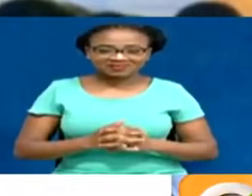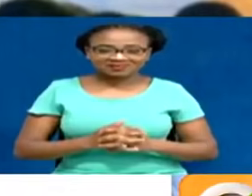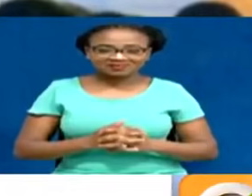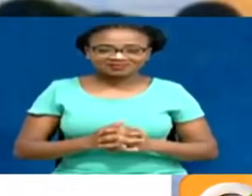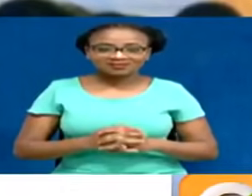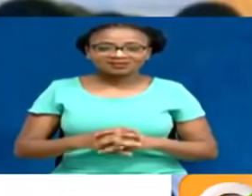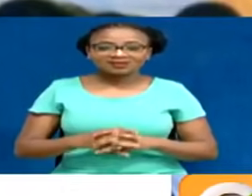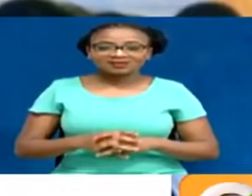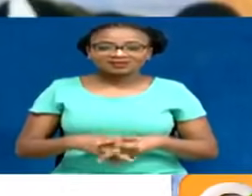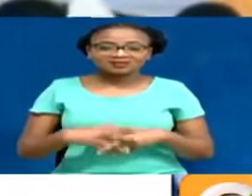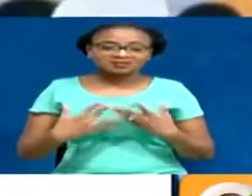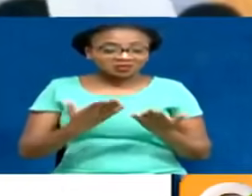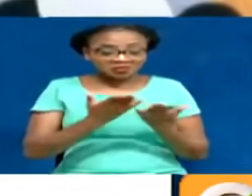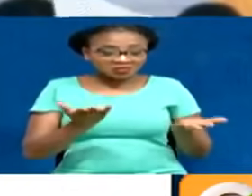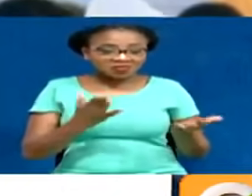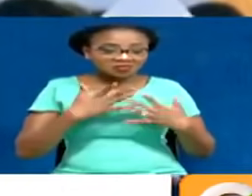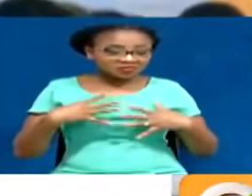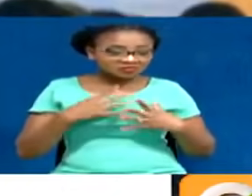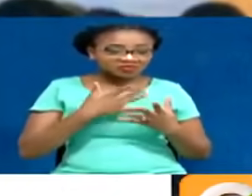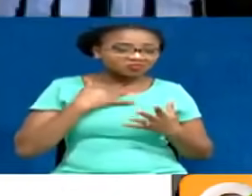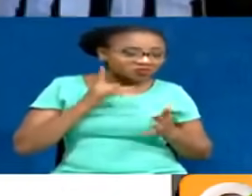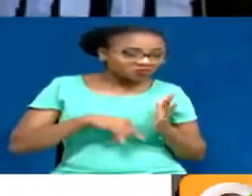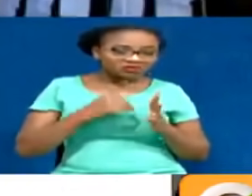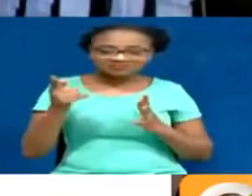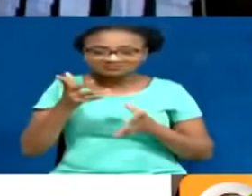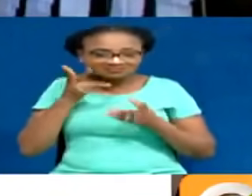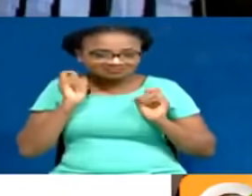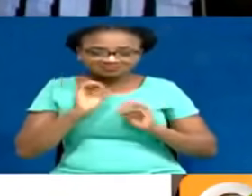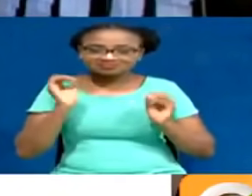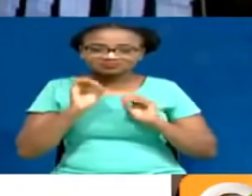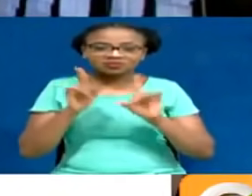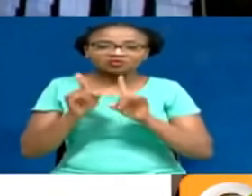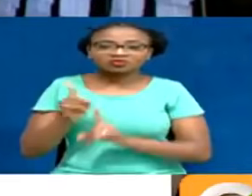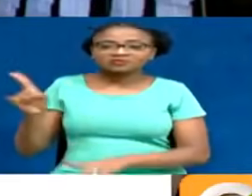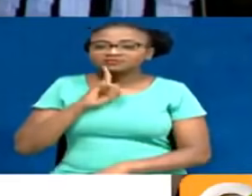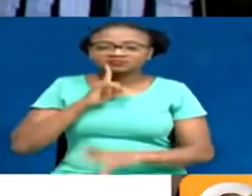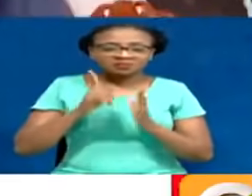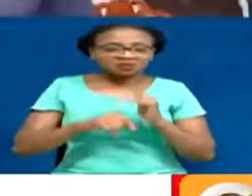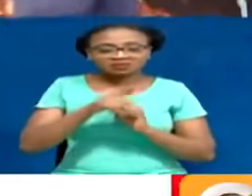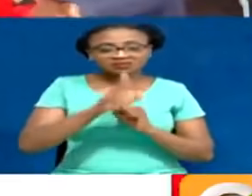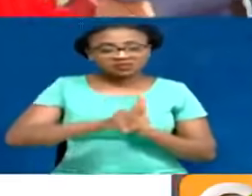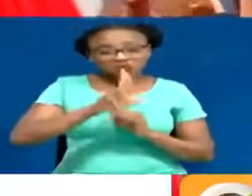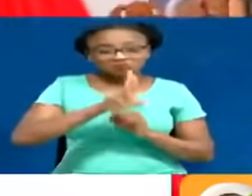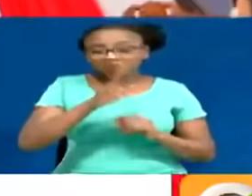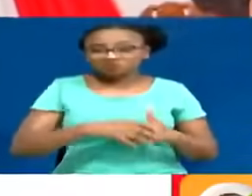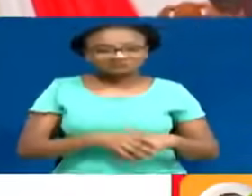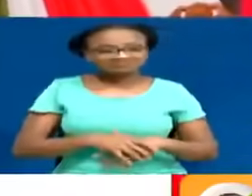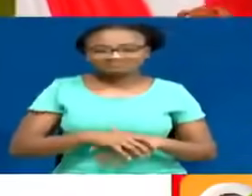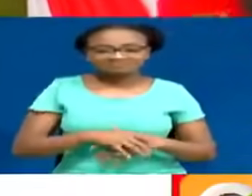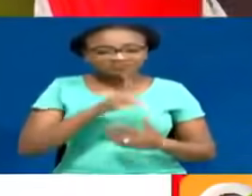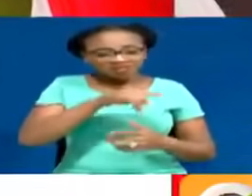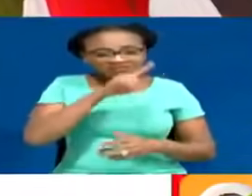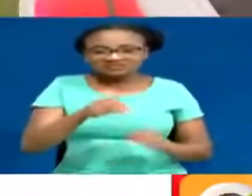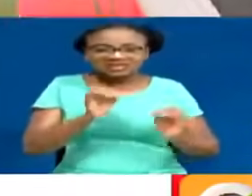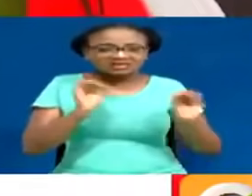will of the people of the Republic of Kenya. Mawakili hao wakimtetea Rais Uhuru Kenyatta wakidai kwamba hakuna